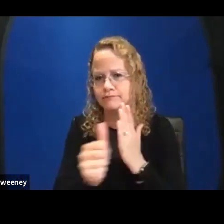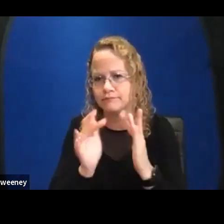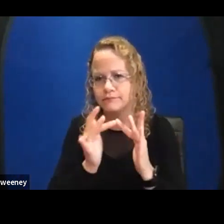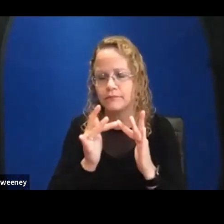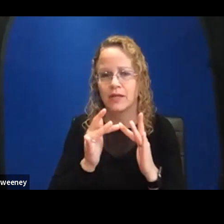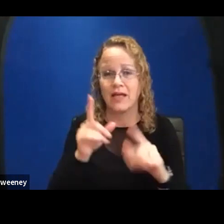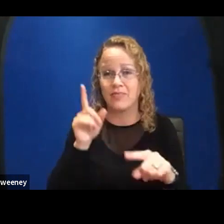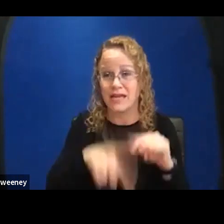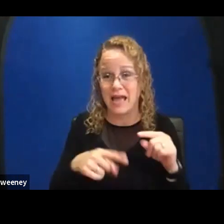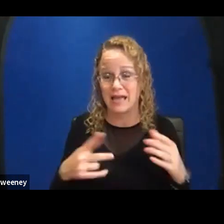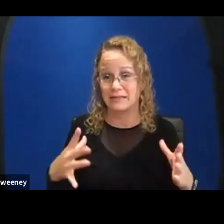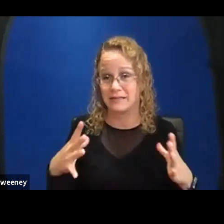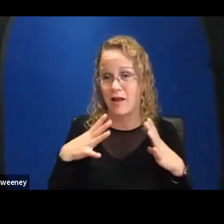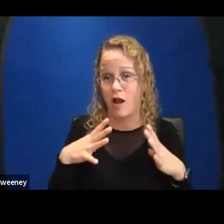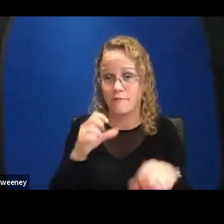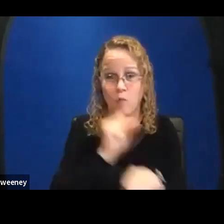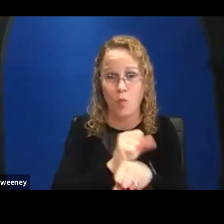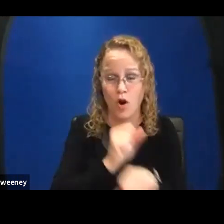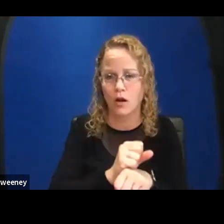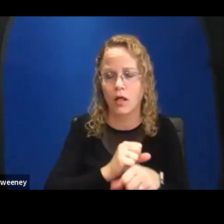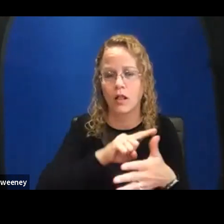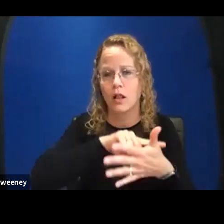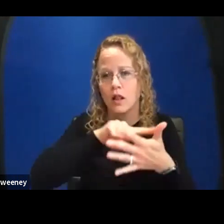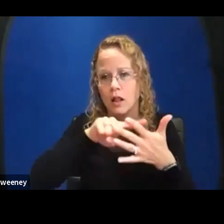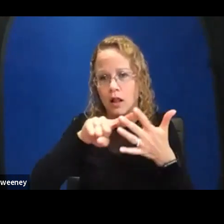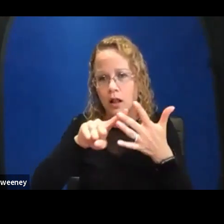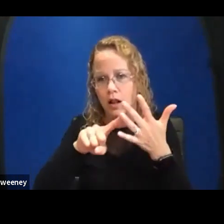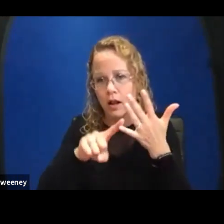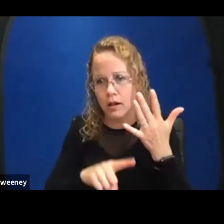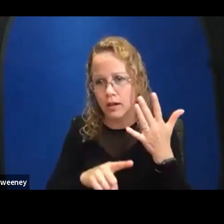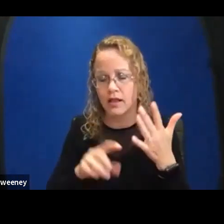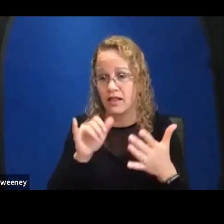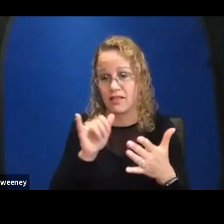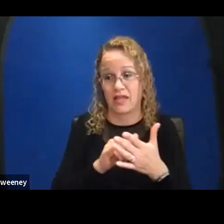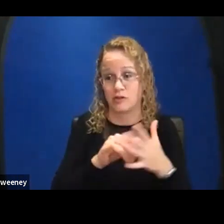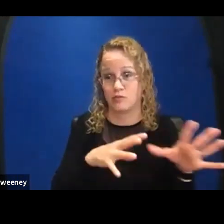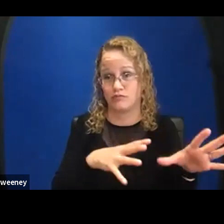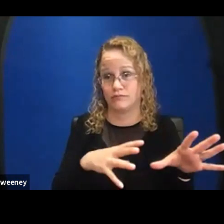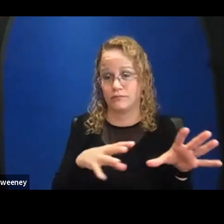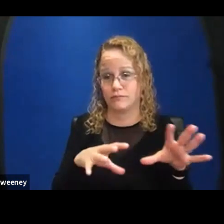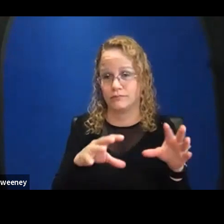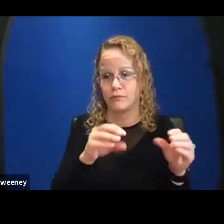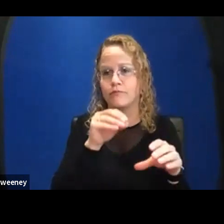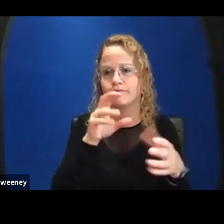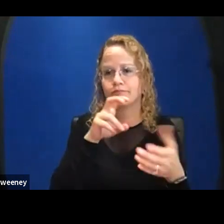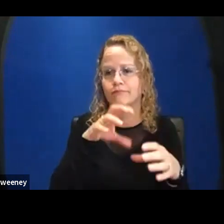just leave work, why, all those things, that's just totally taken them out of the picture.